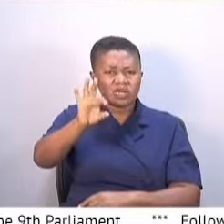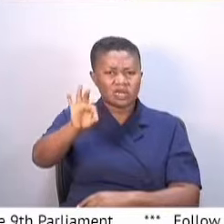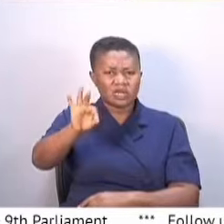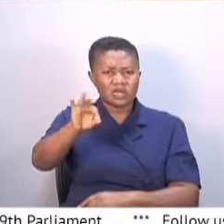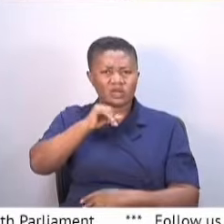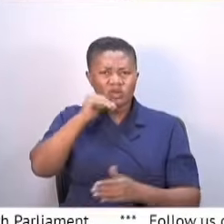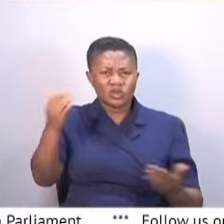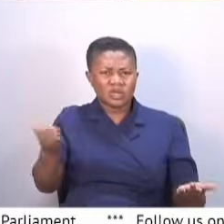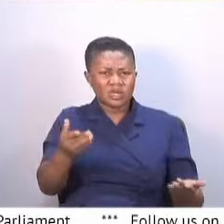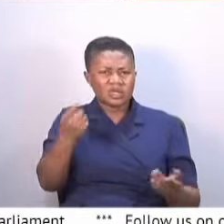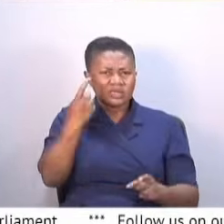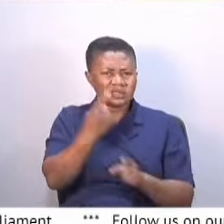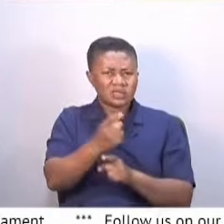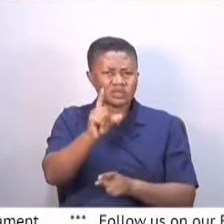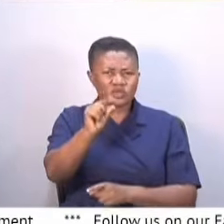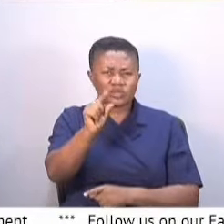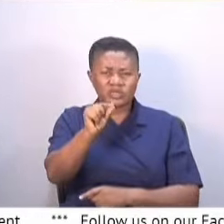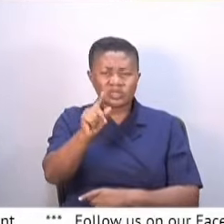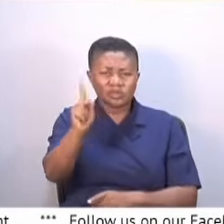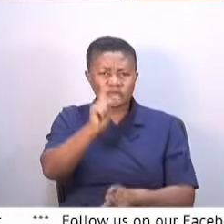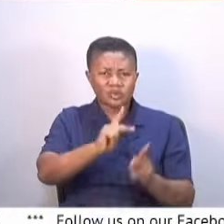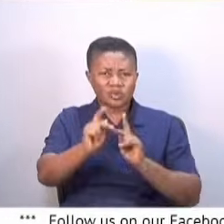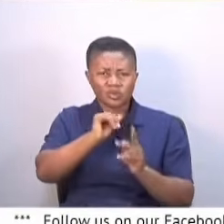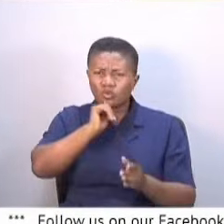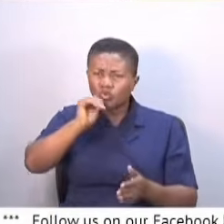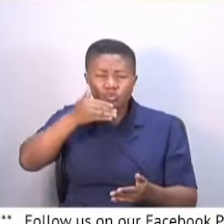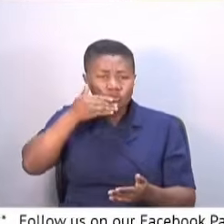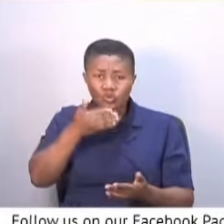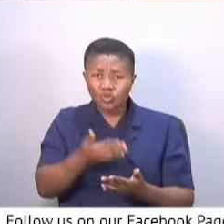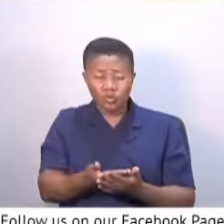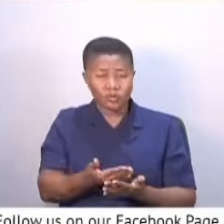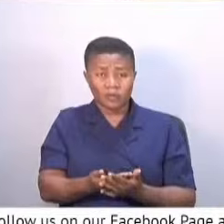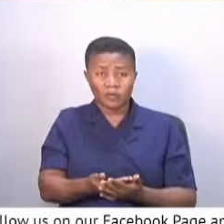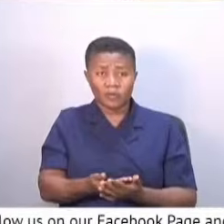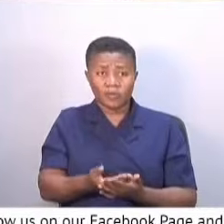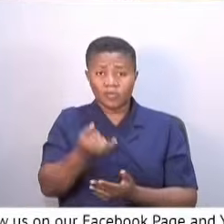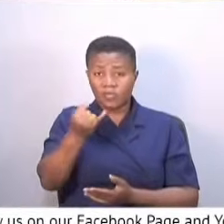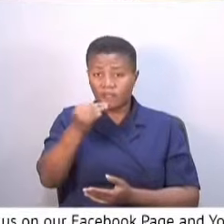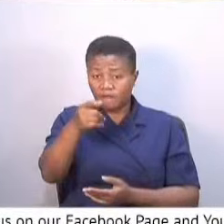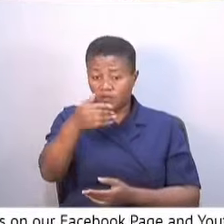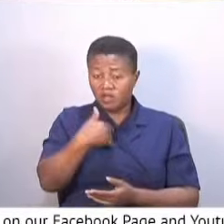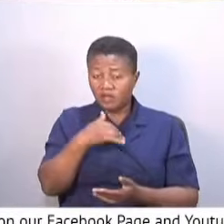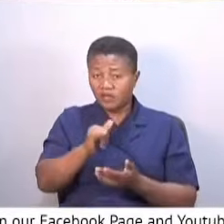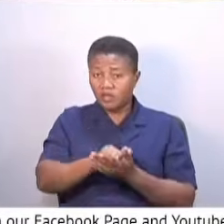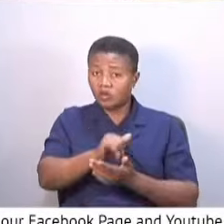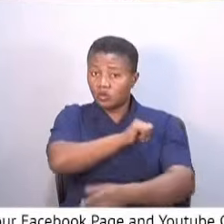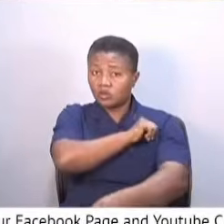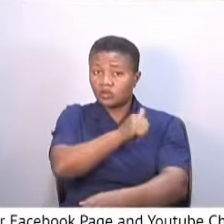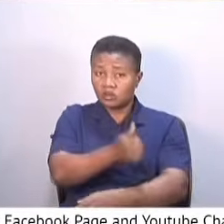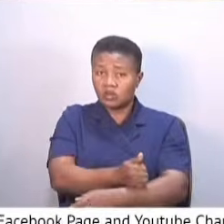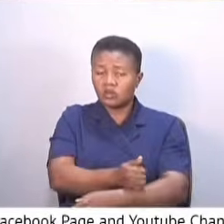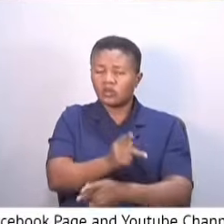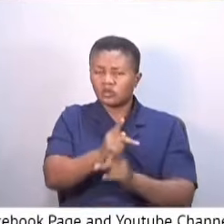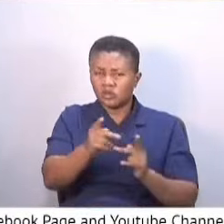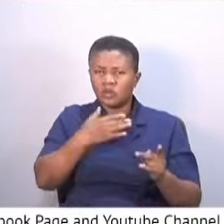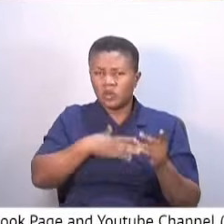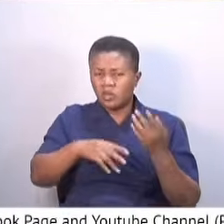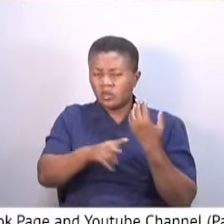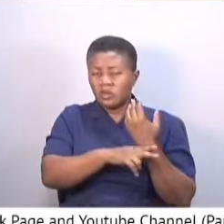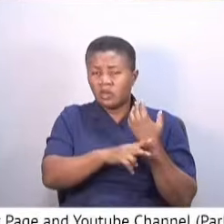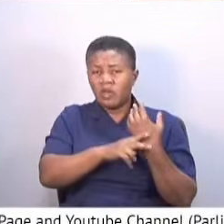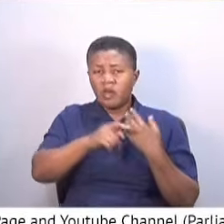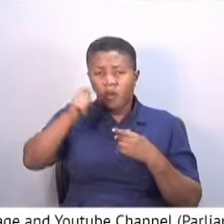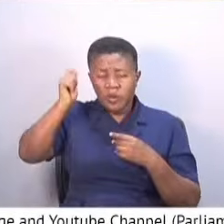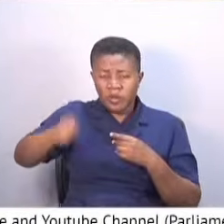20 in the chamber, it doesn't speak good of you, and if you have the authority. So, Deputy Whip, try to get your members